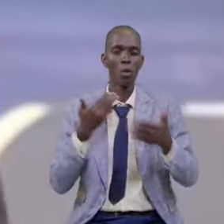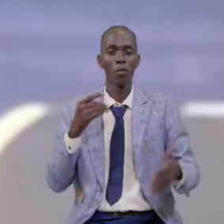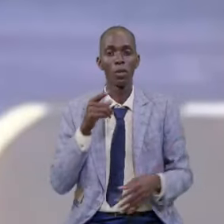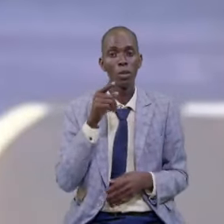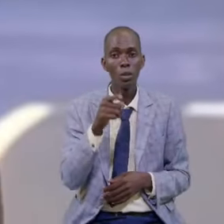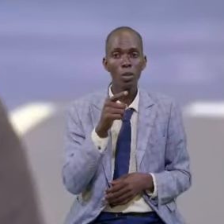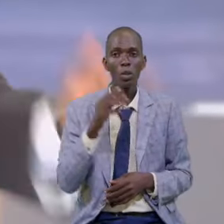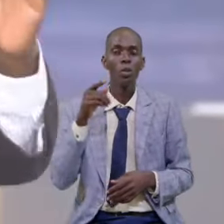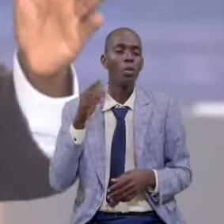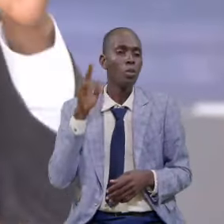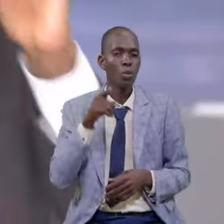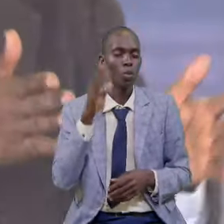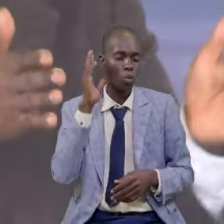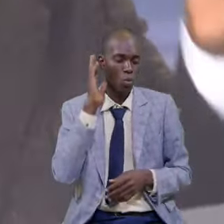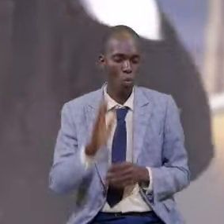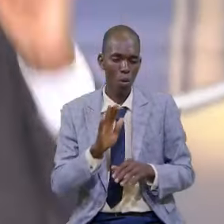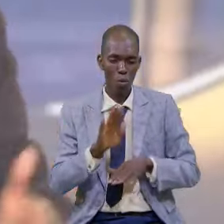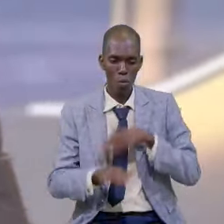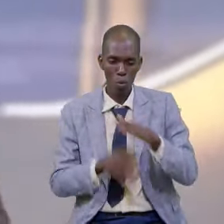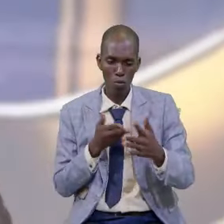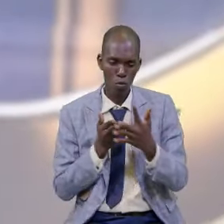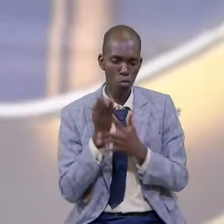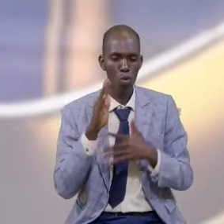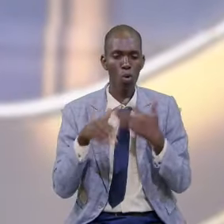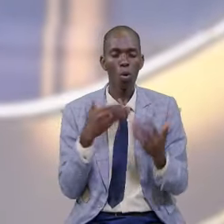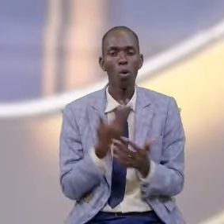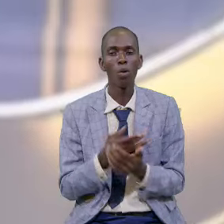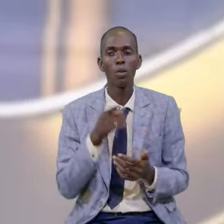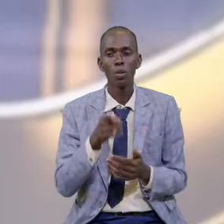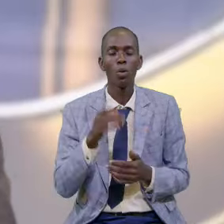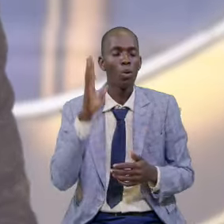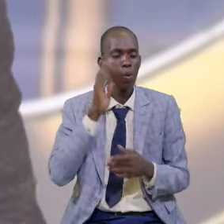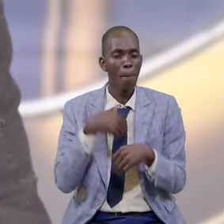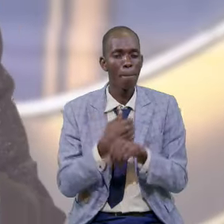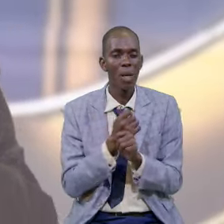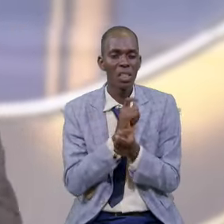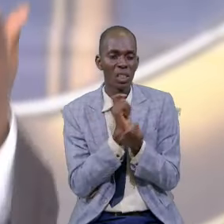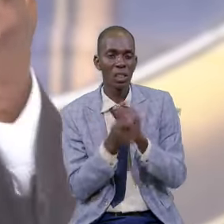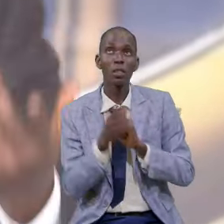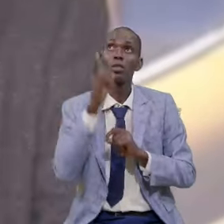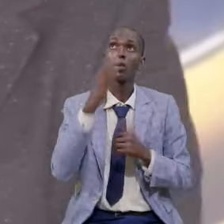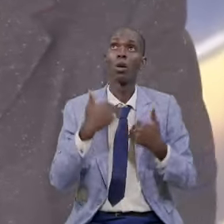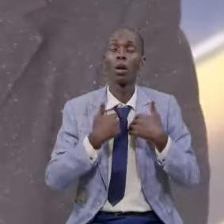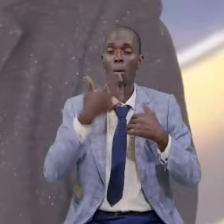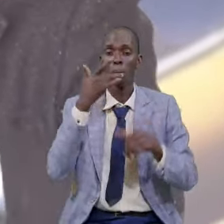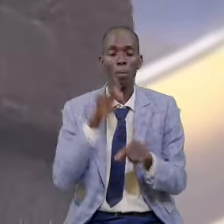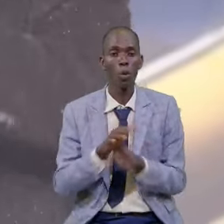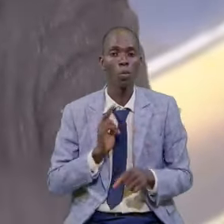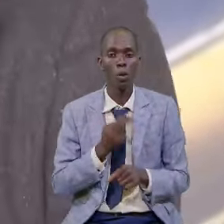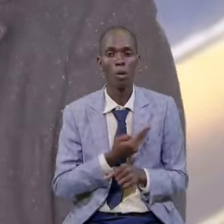those challenges. We will make the change God has told us and commissioned